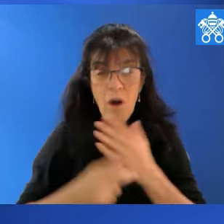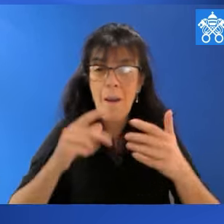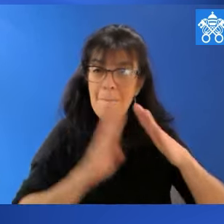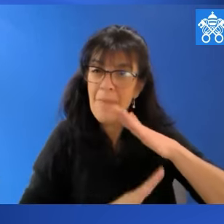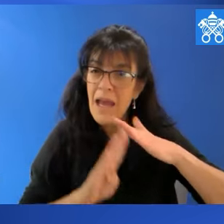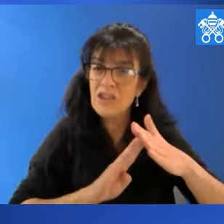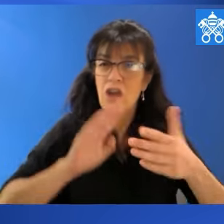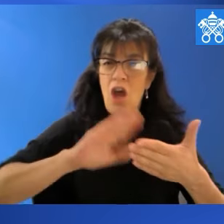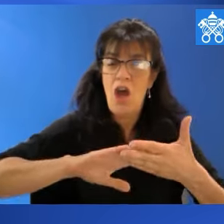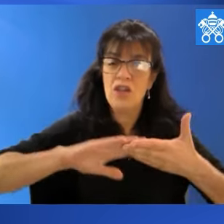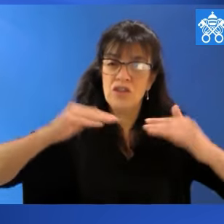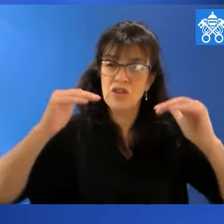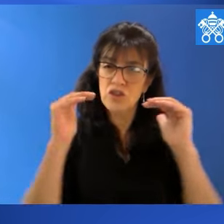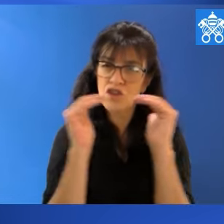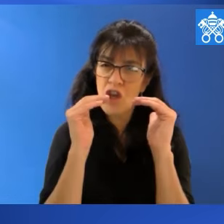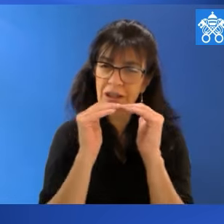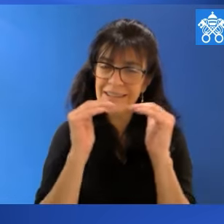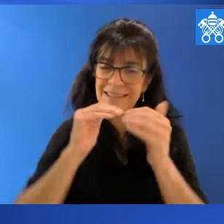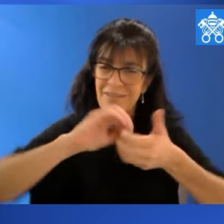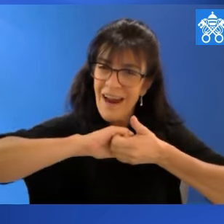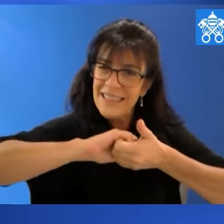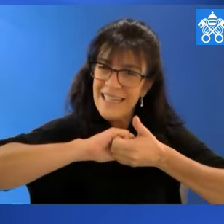fraternity, and solidarity,